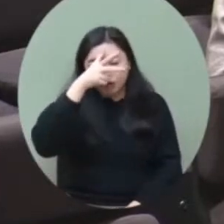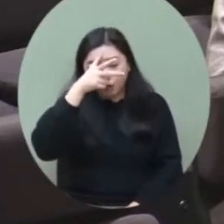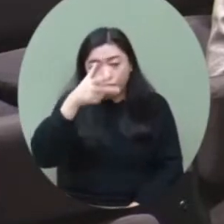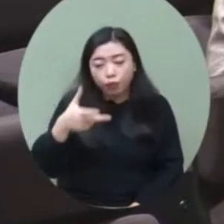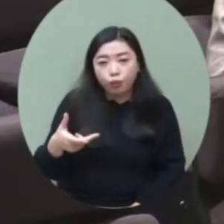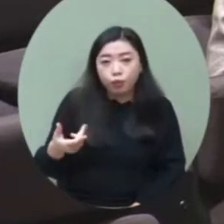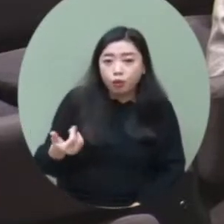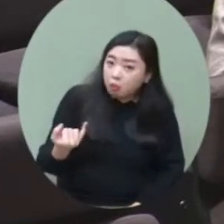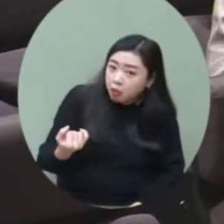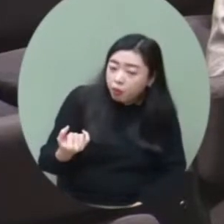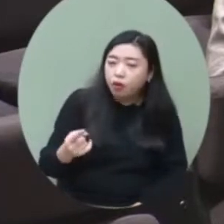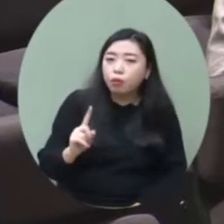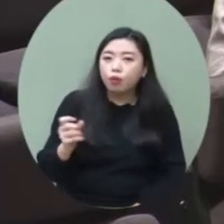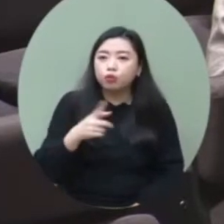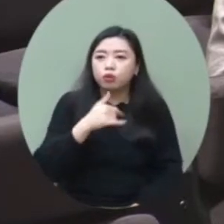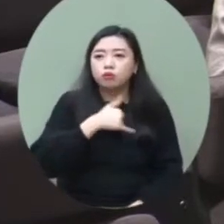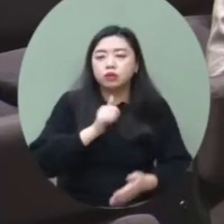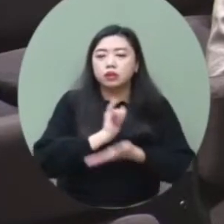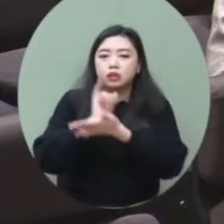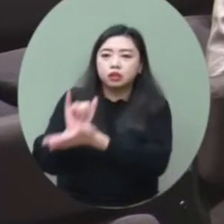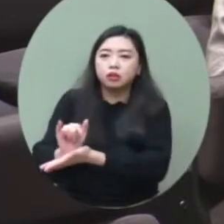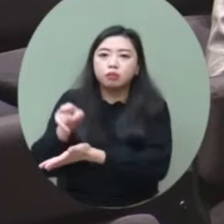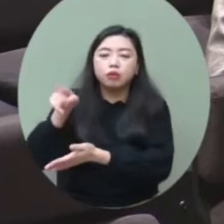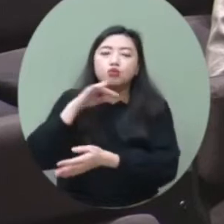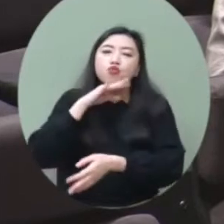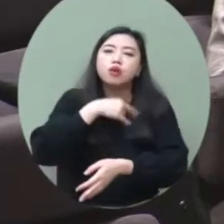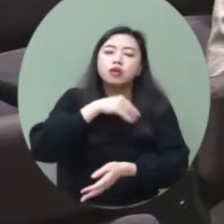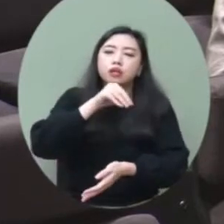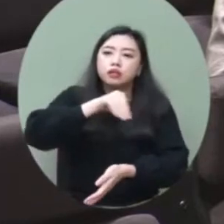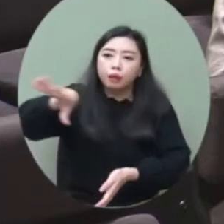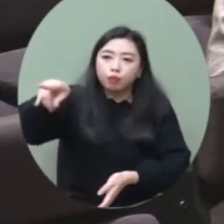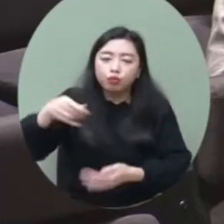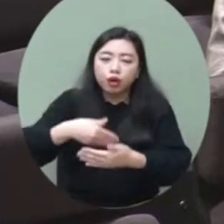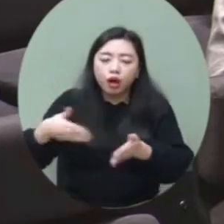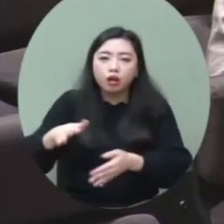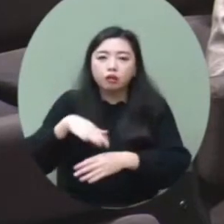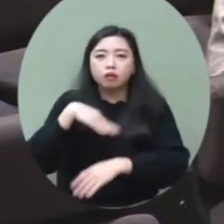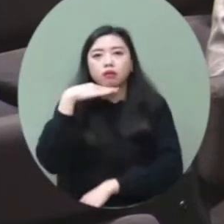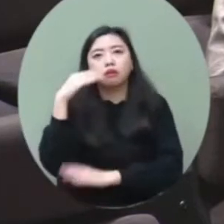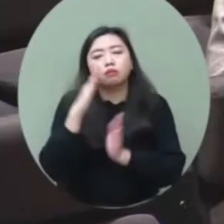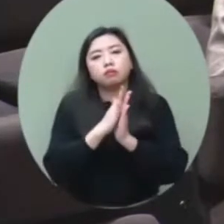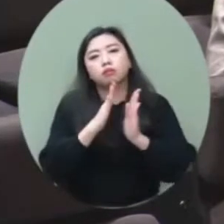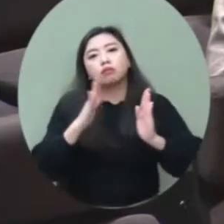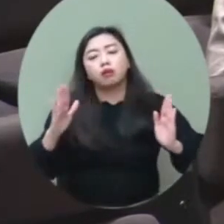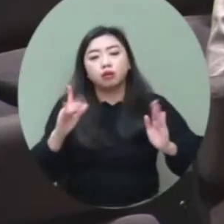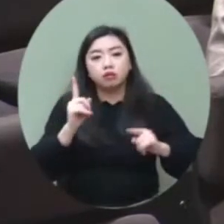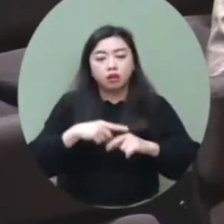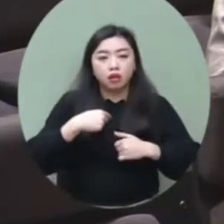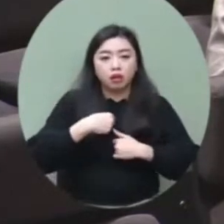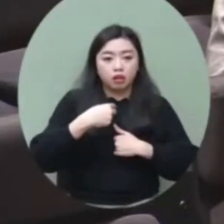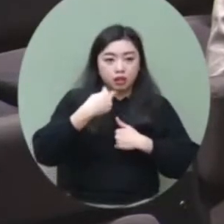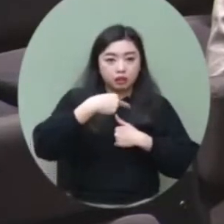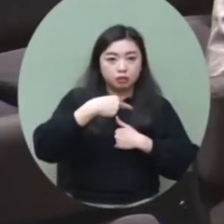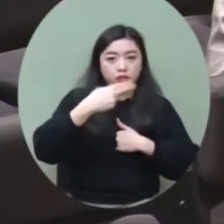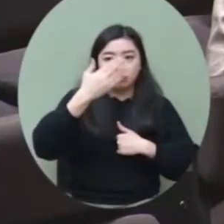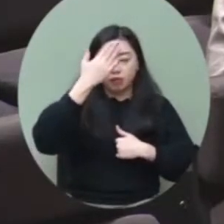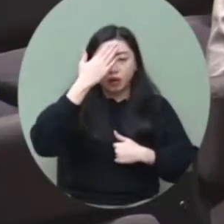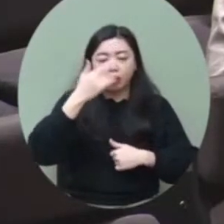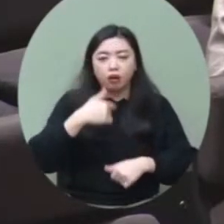spent 14 days. So it's a waste of resources, and also they have to wait